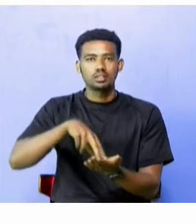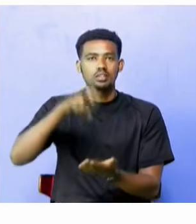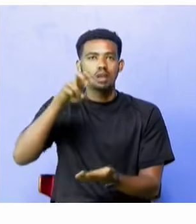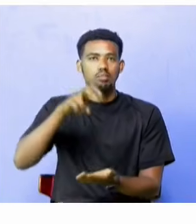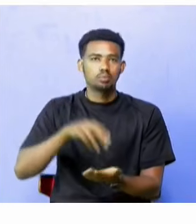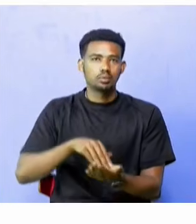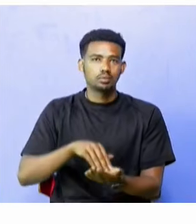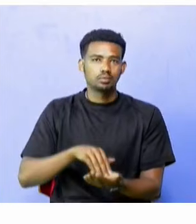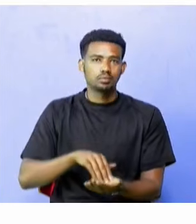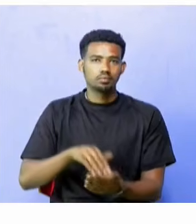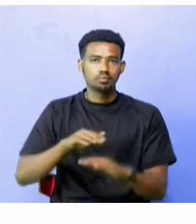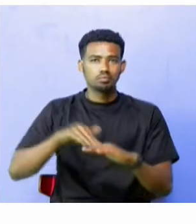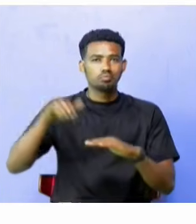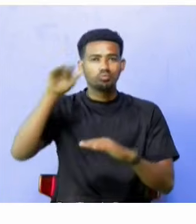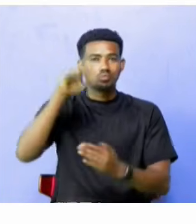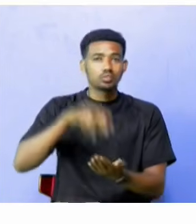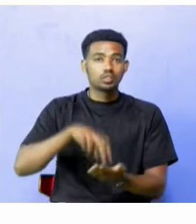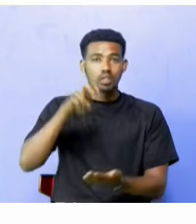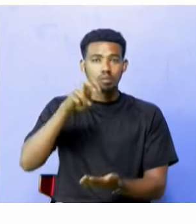they